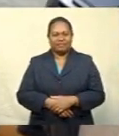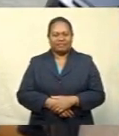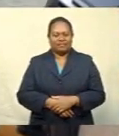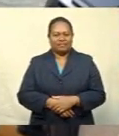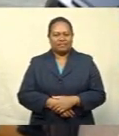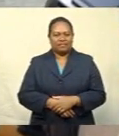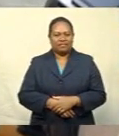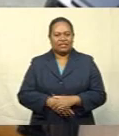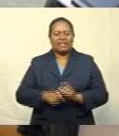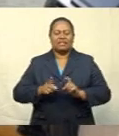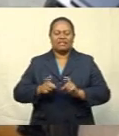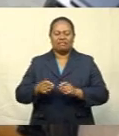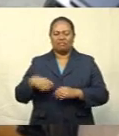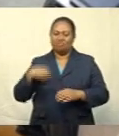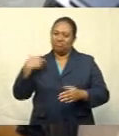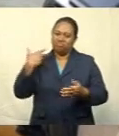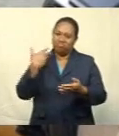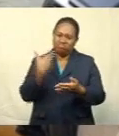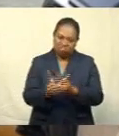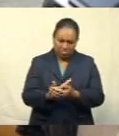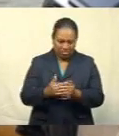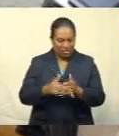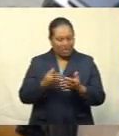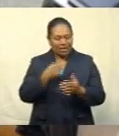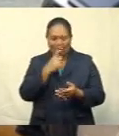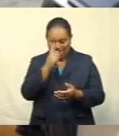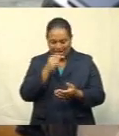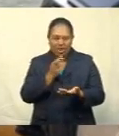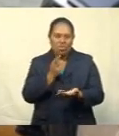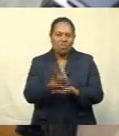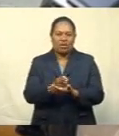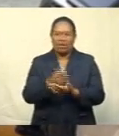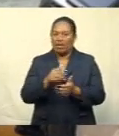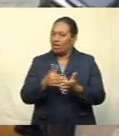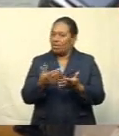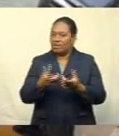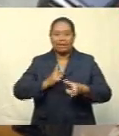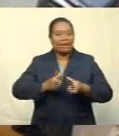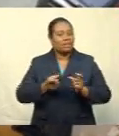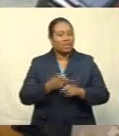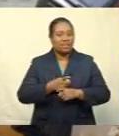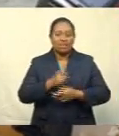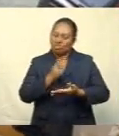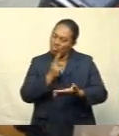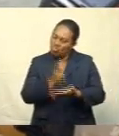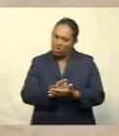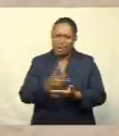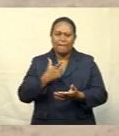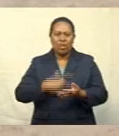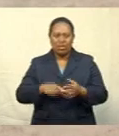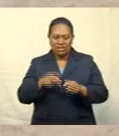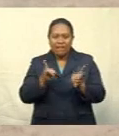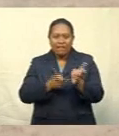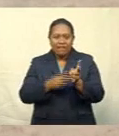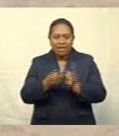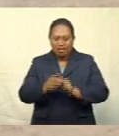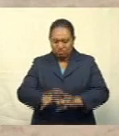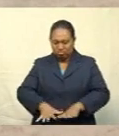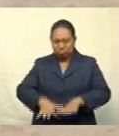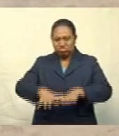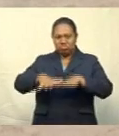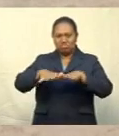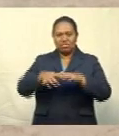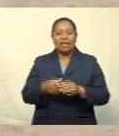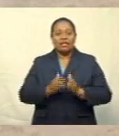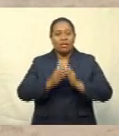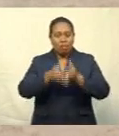I've lived here all my life, and I can honestly say that climate change is real because water is coming into the village. Even our small fiber boats